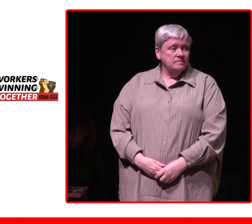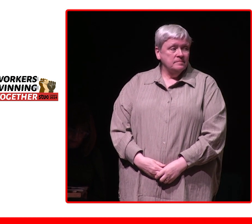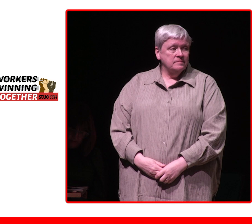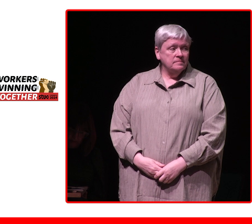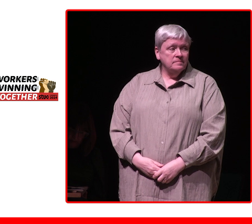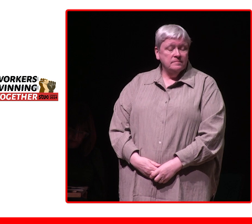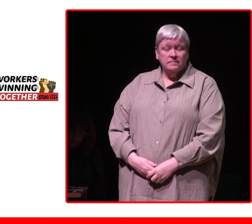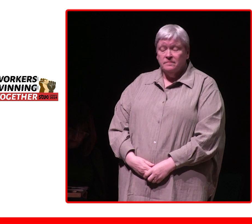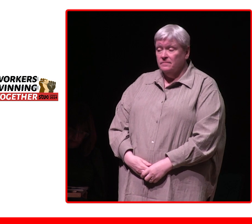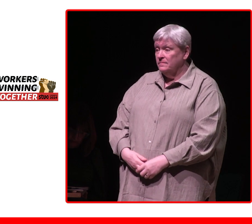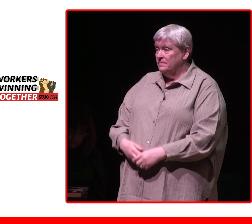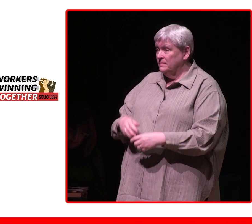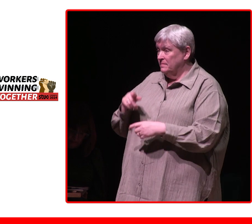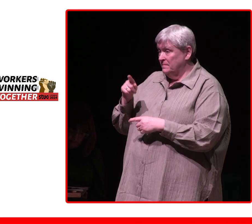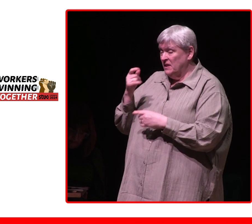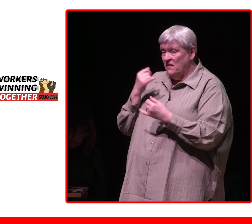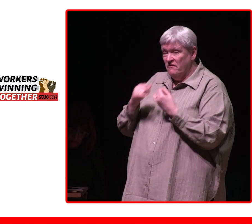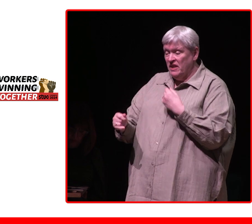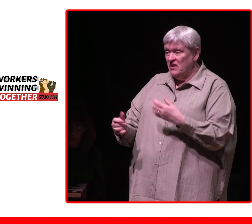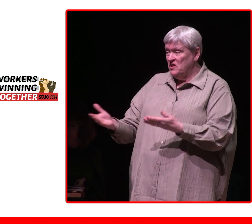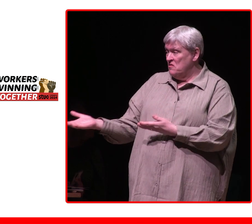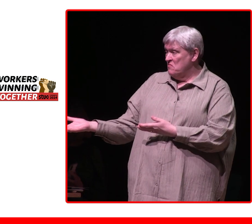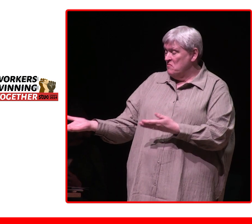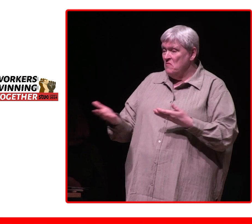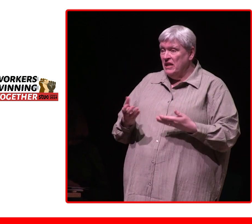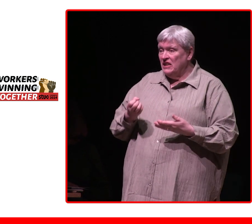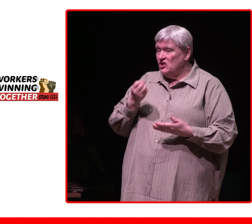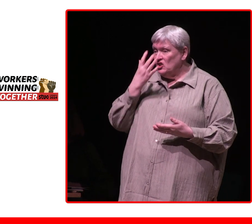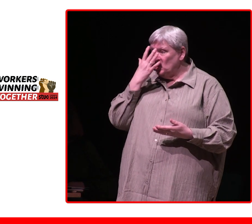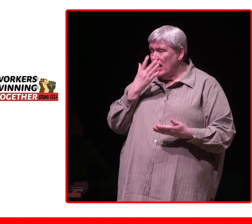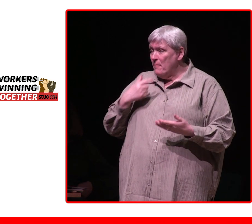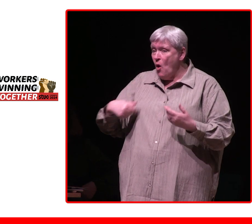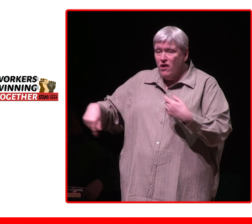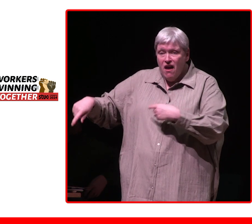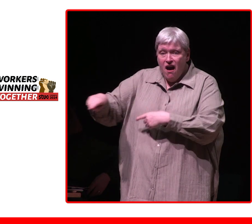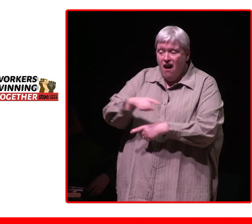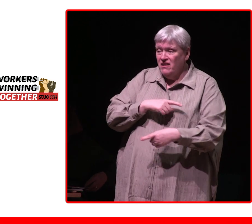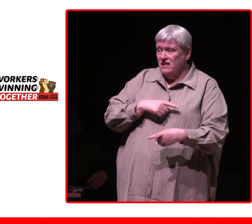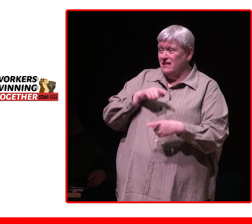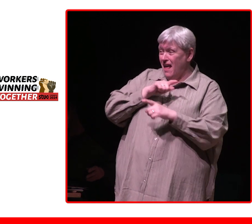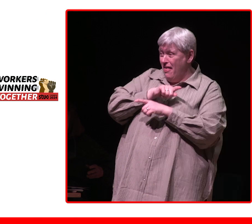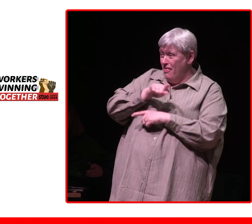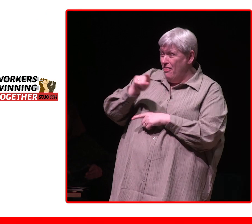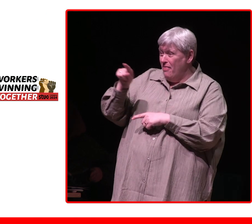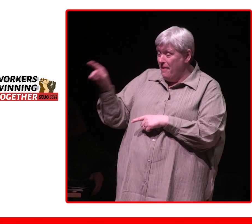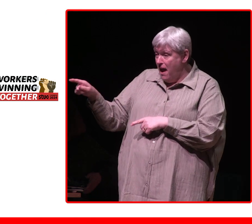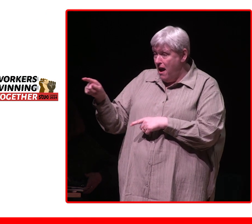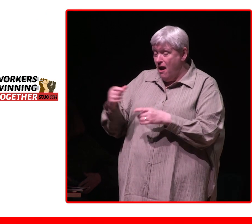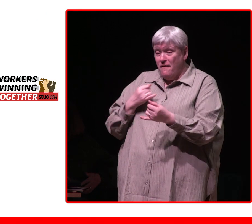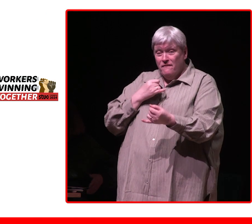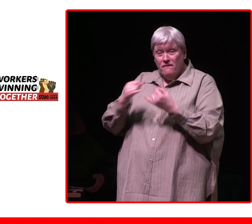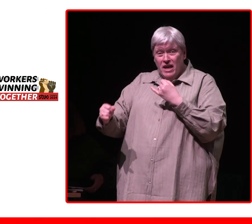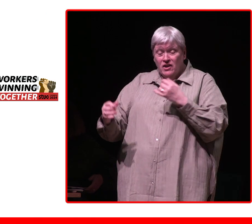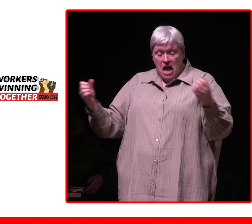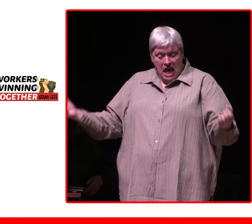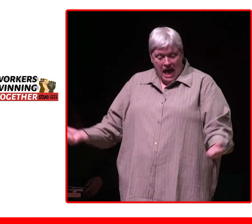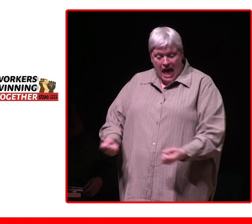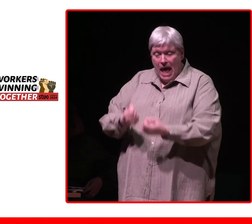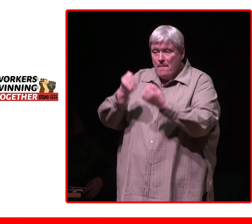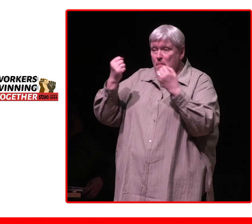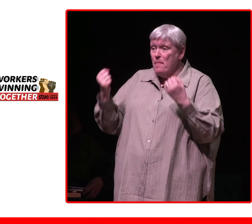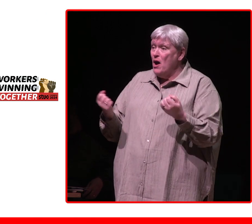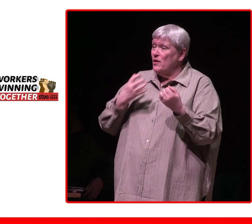Their failure brings shame on all of us. Their failure empowers Israel to